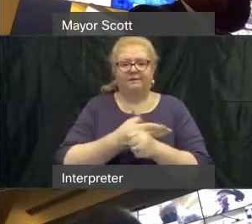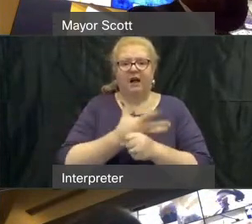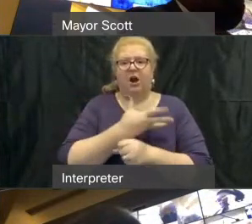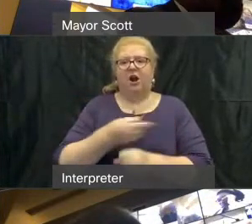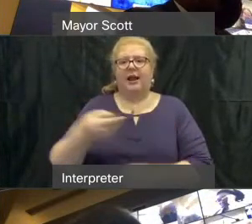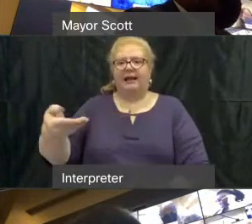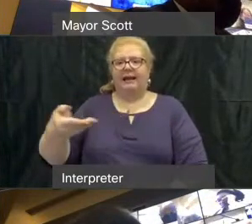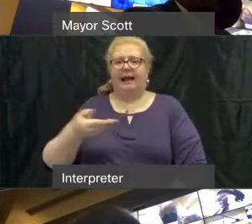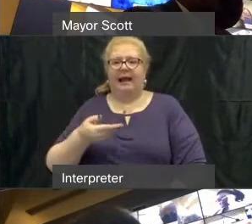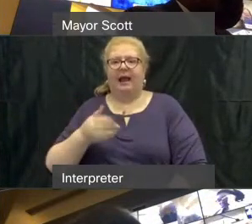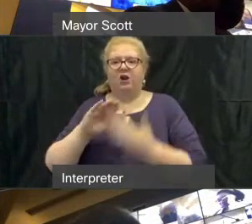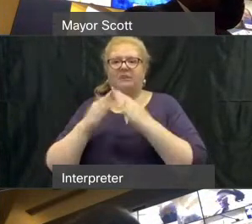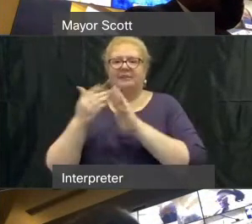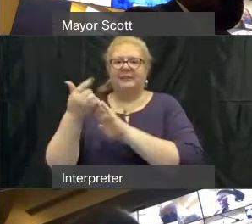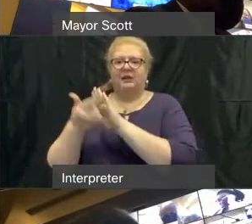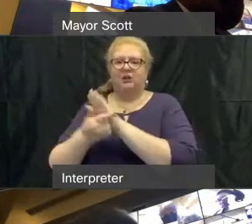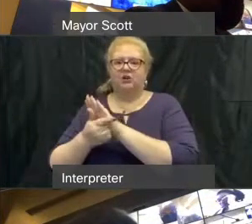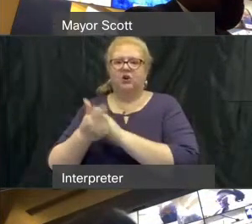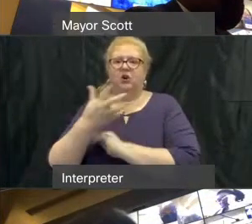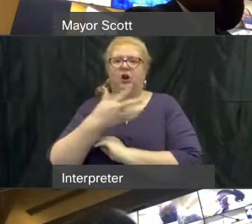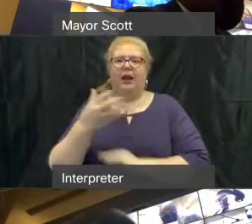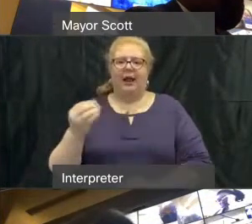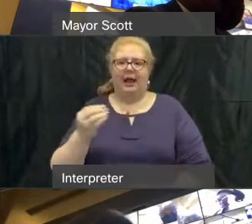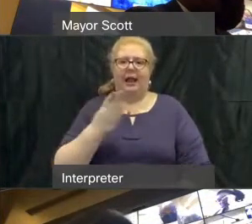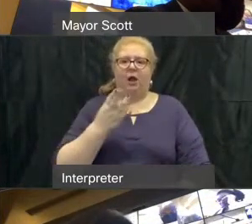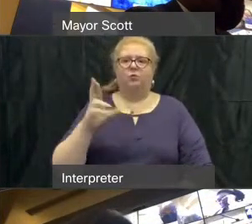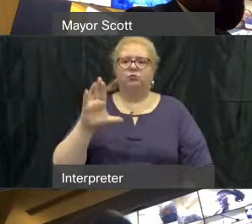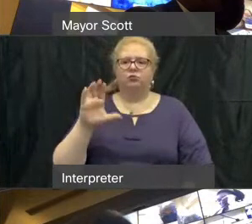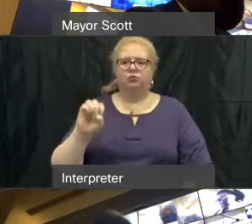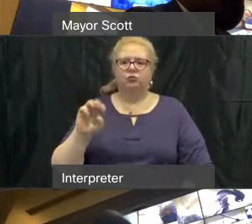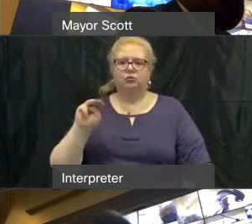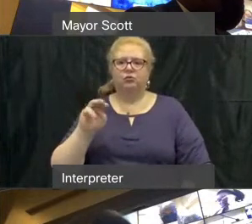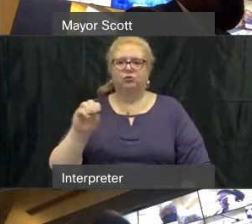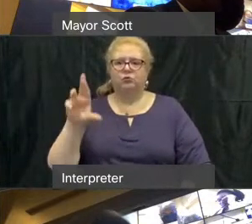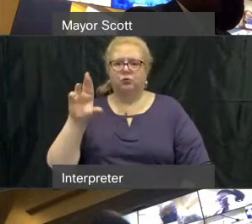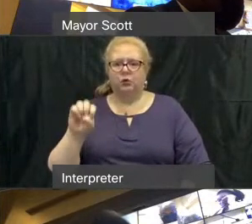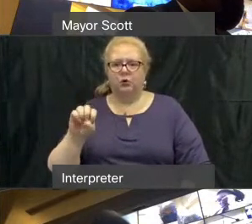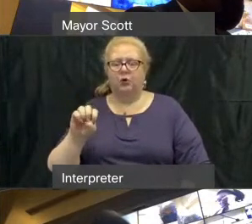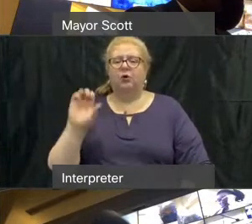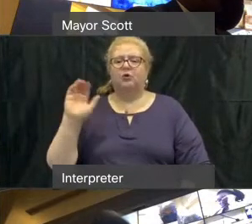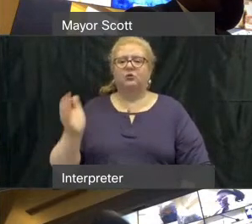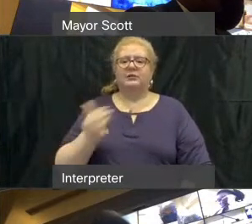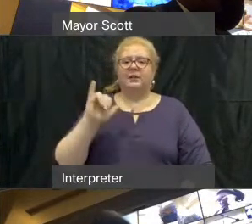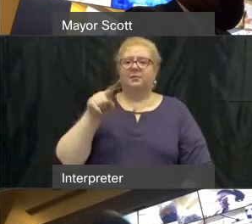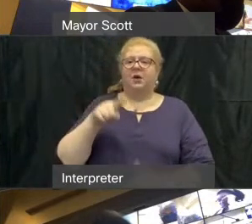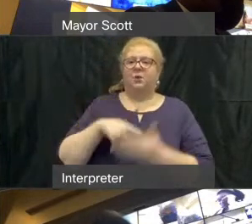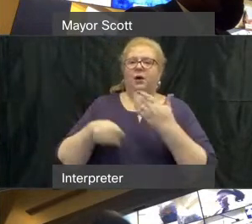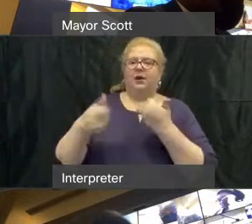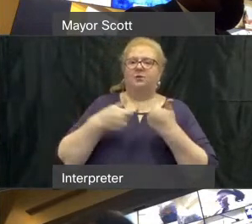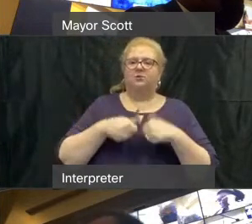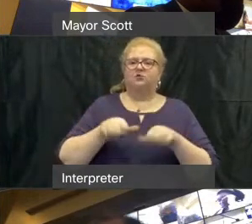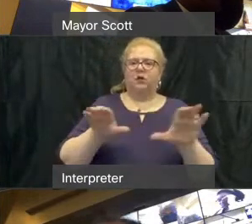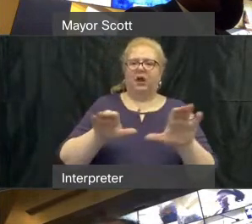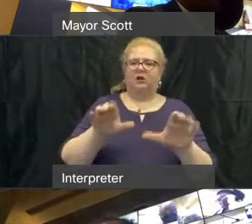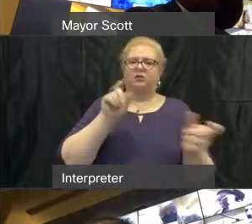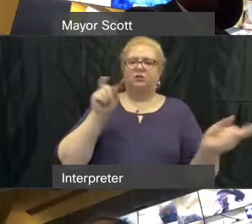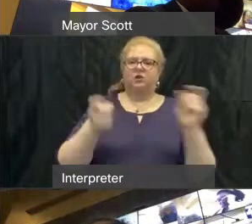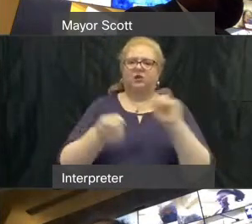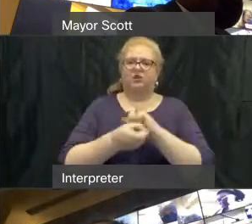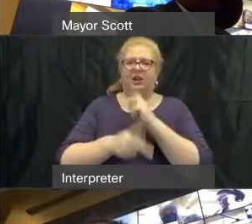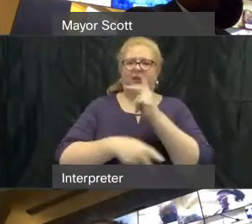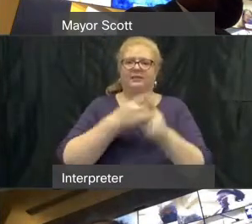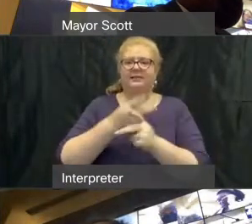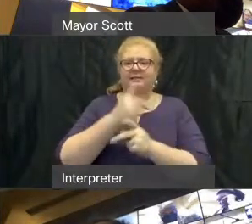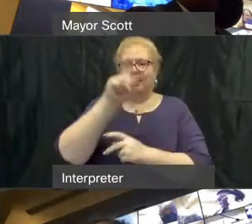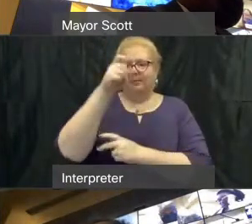the city attorney in Bruce Moore. So it seems like that he took what he was trying to do and change in the form of government and